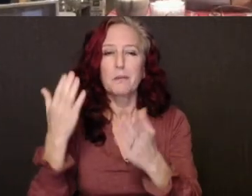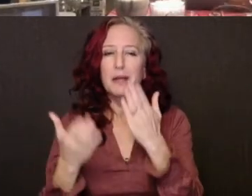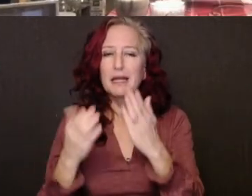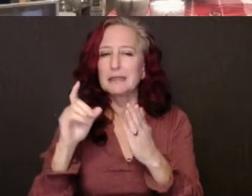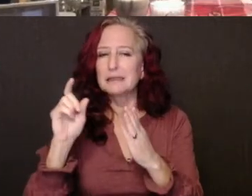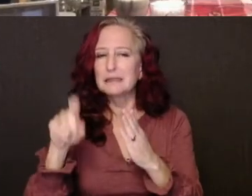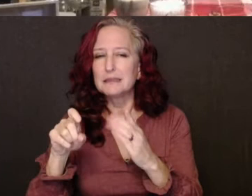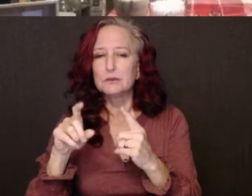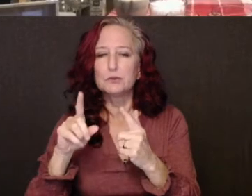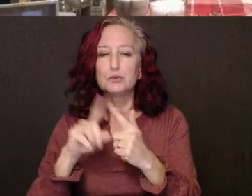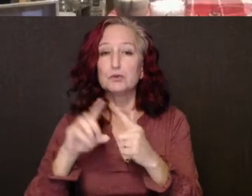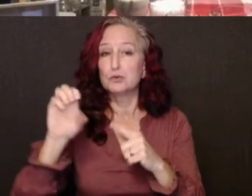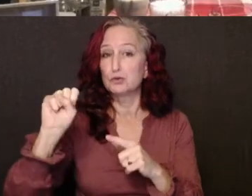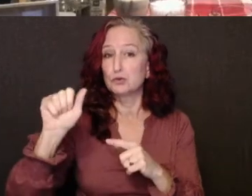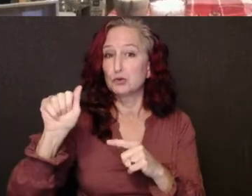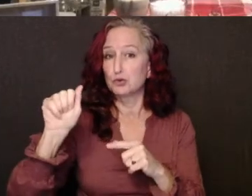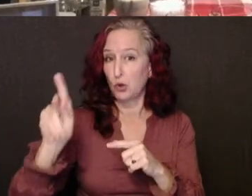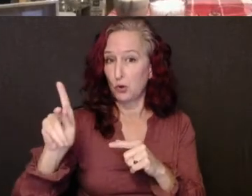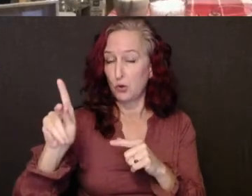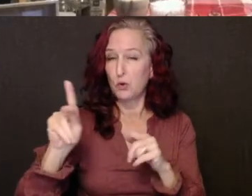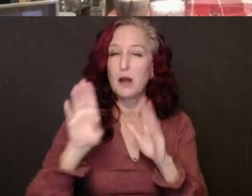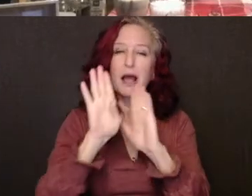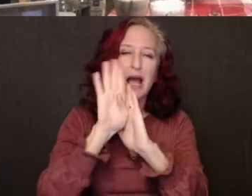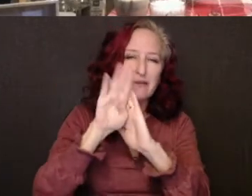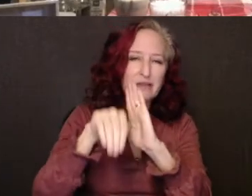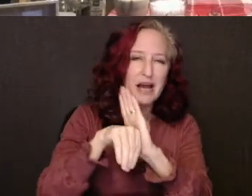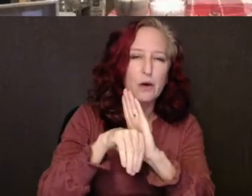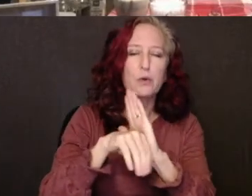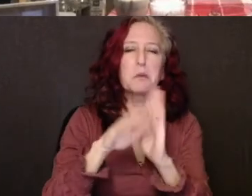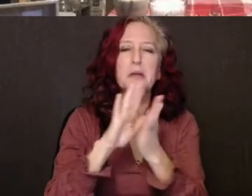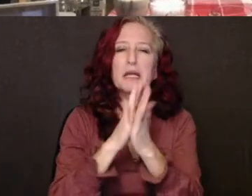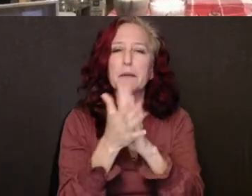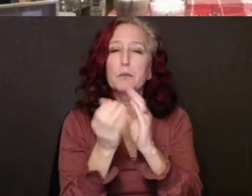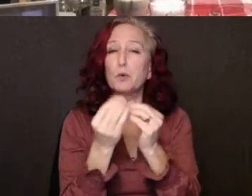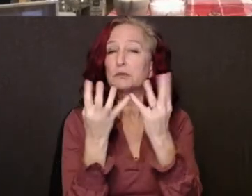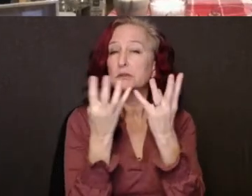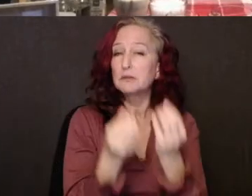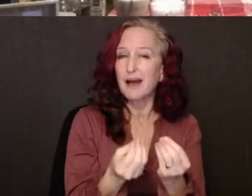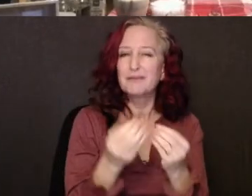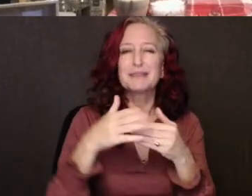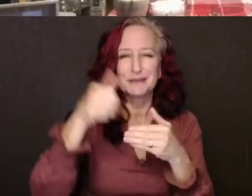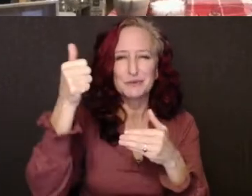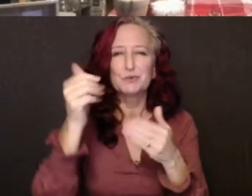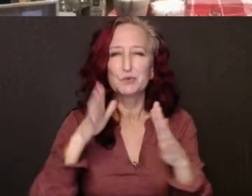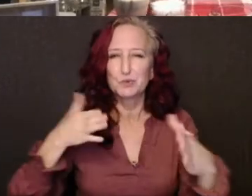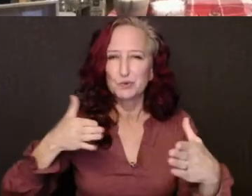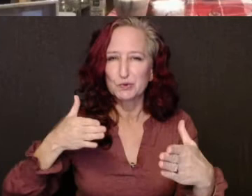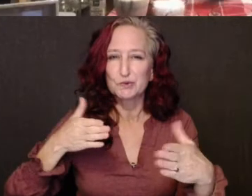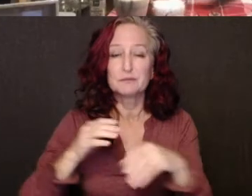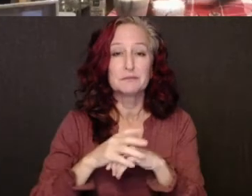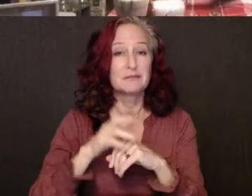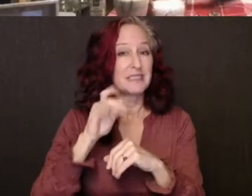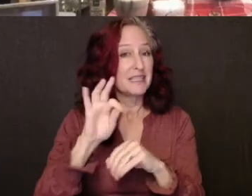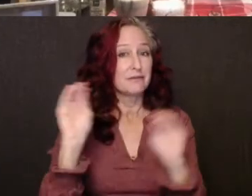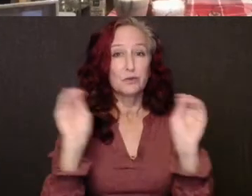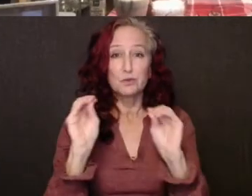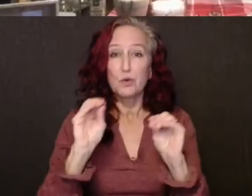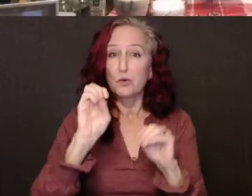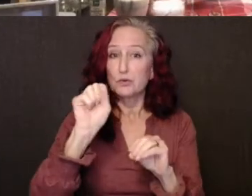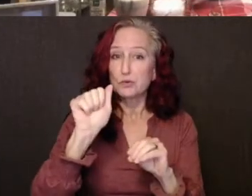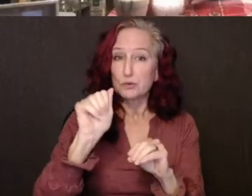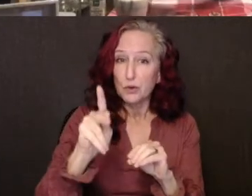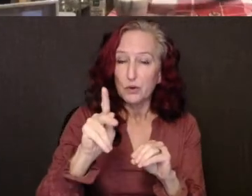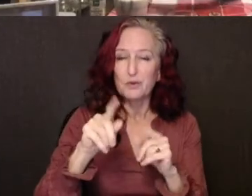Yeah, I feel like it boils pretty quick on the induction cooktop. So I'm going to put that on medium and let it boil. And after